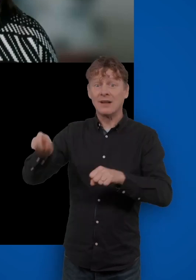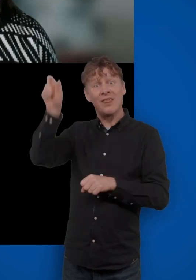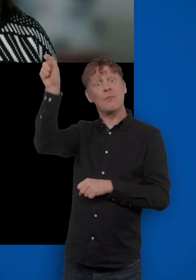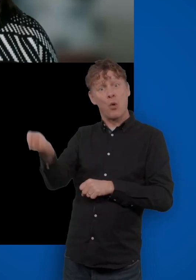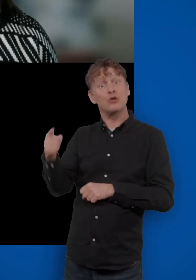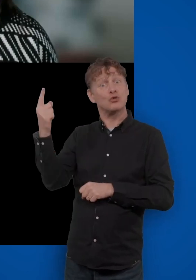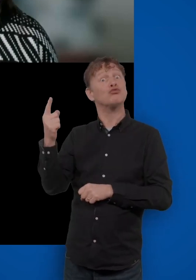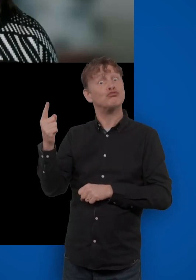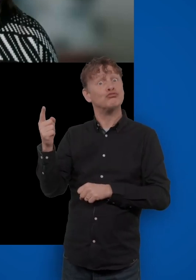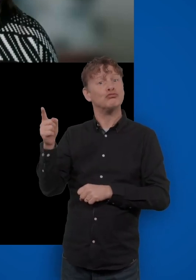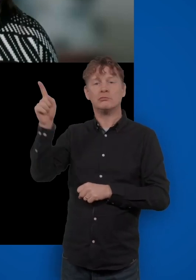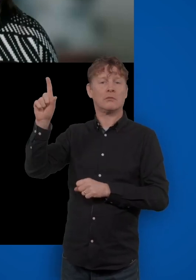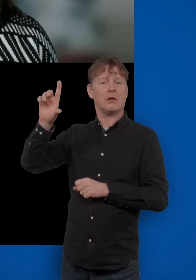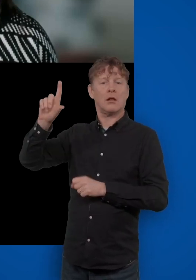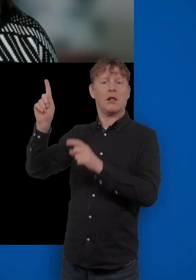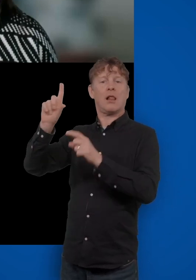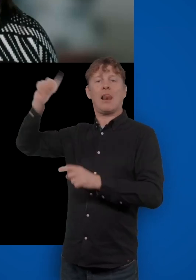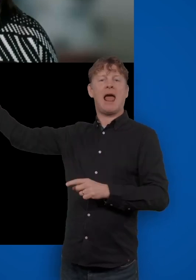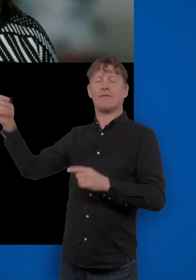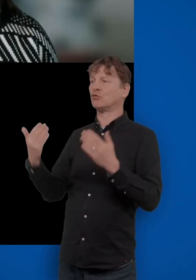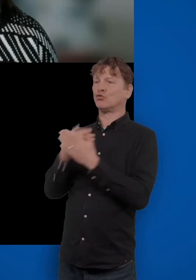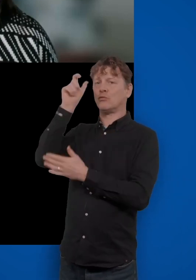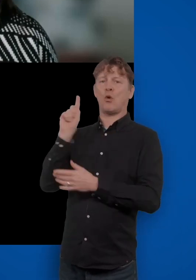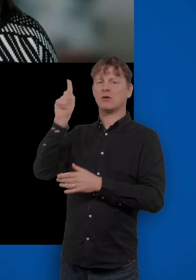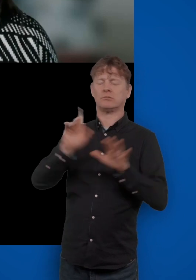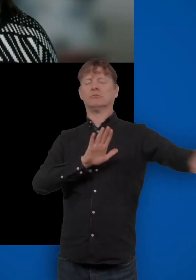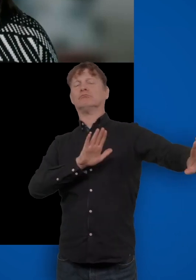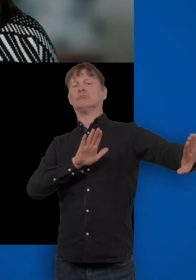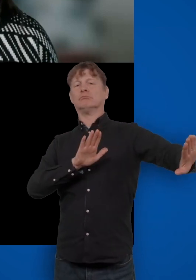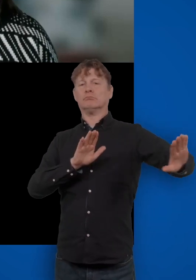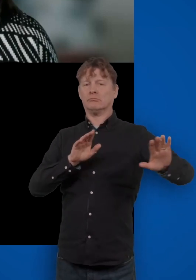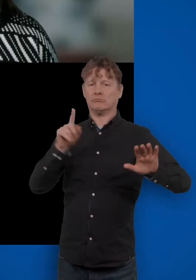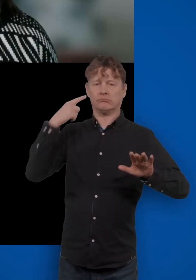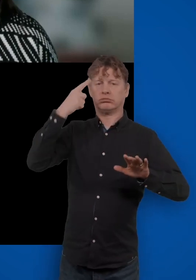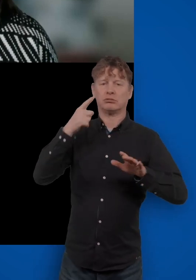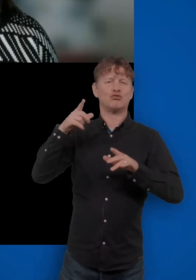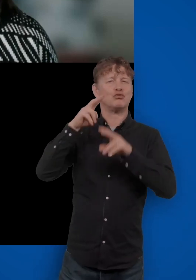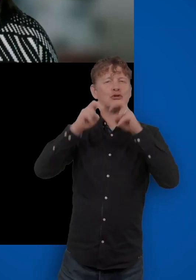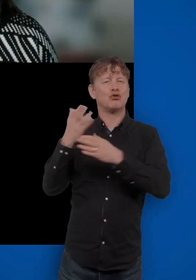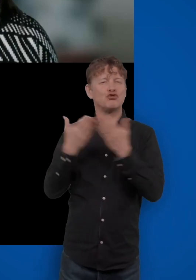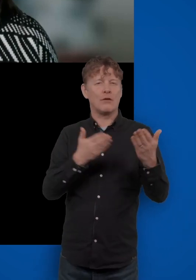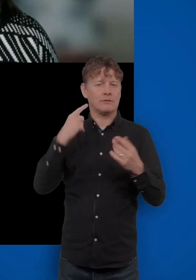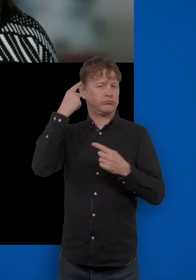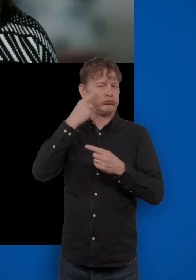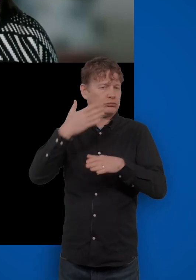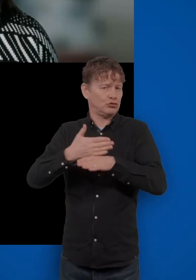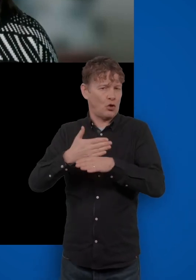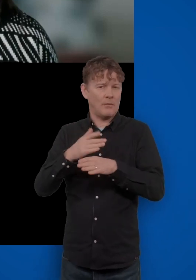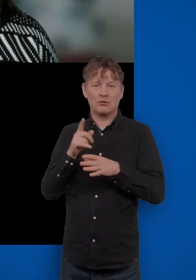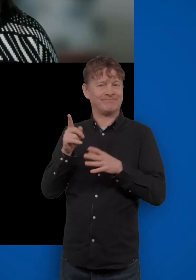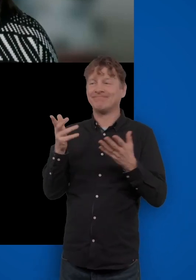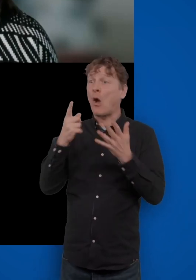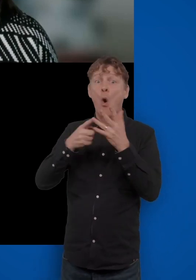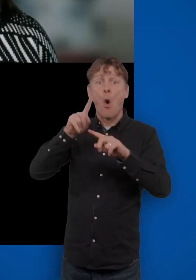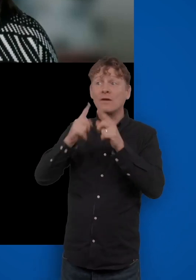the key person left, and the new person is overwhelmed by her new job because it's a crazy job in research services. And so embedding